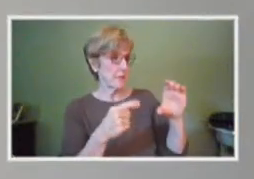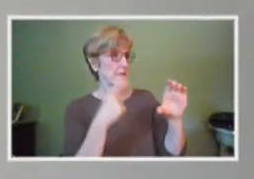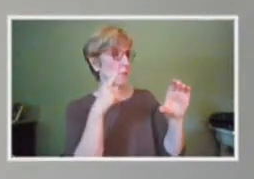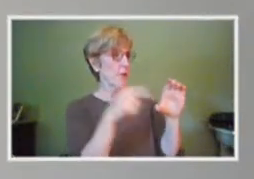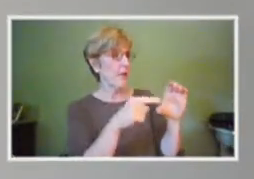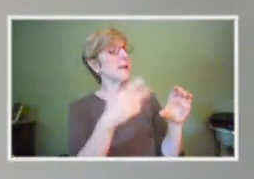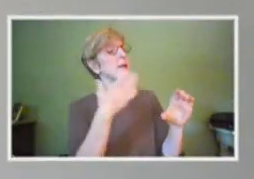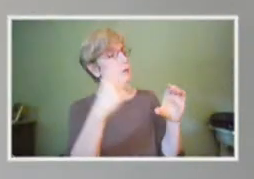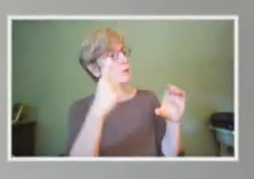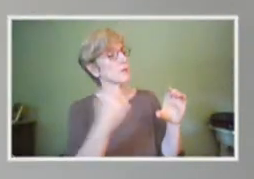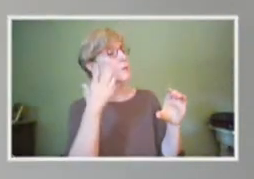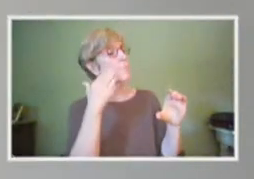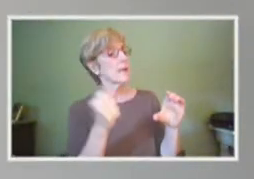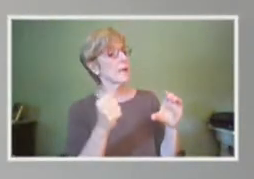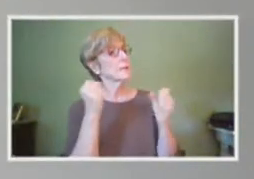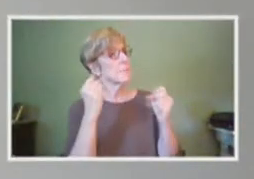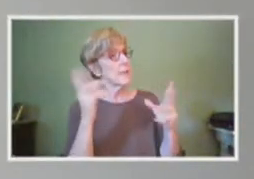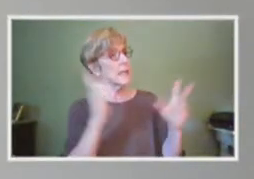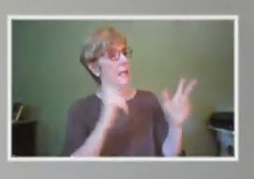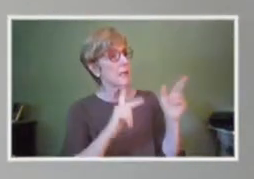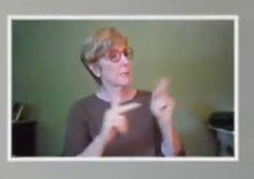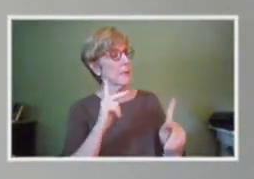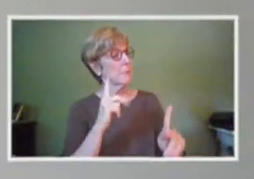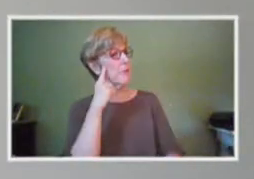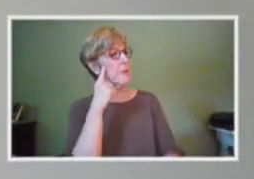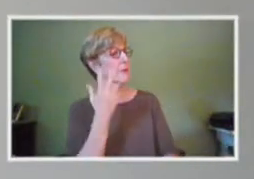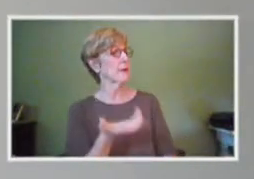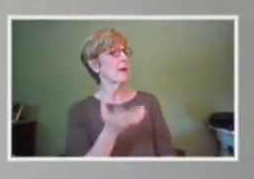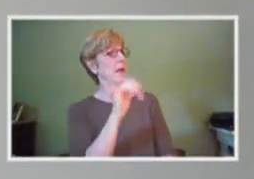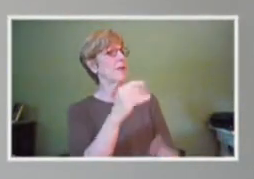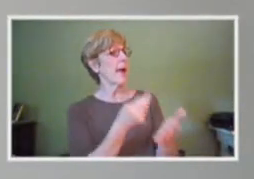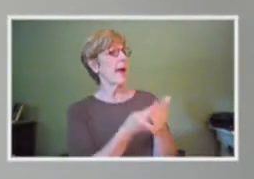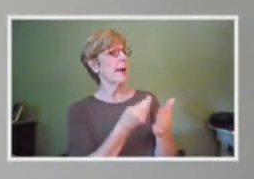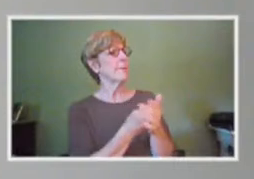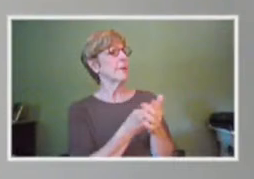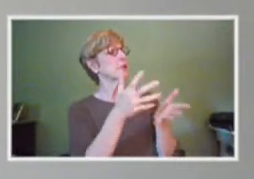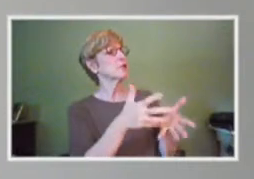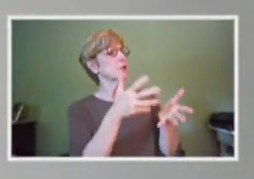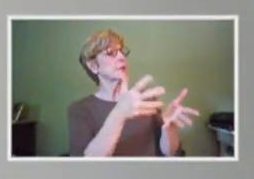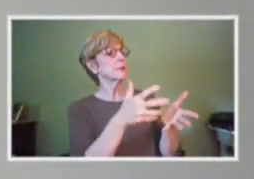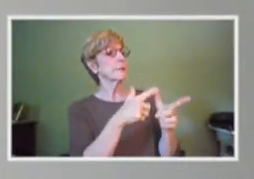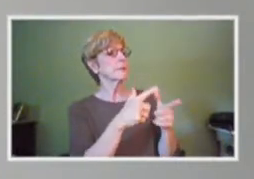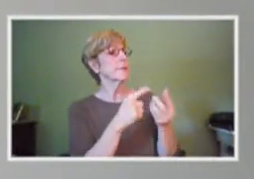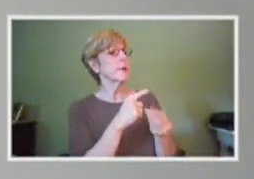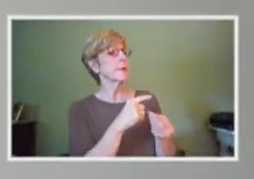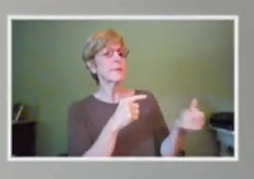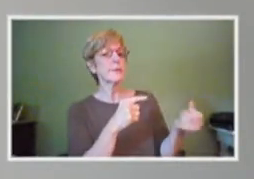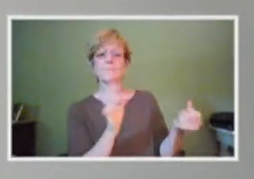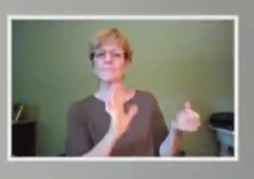lot of people have the perception that that money just sits there and goes away. That is not